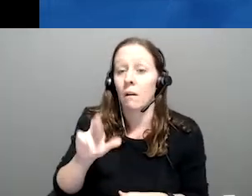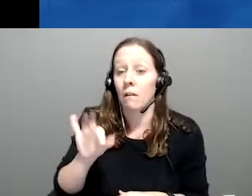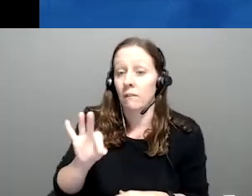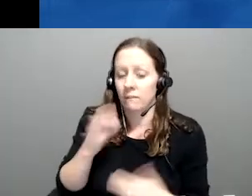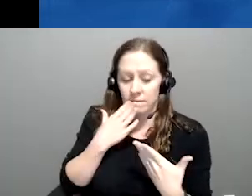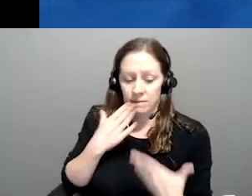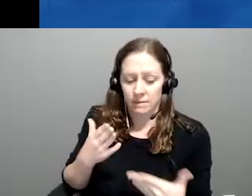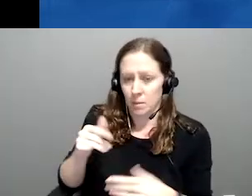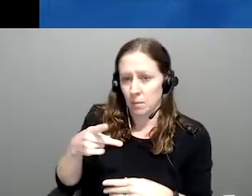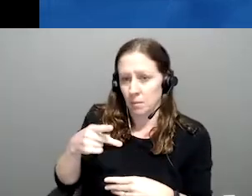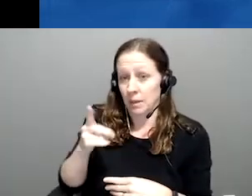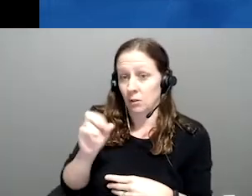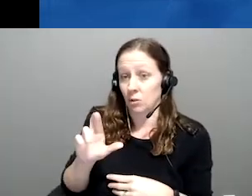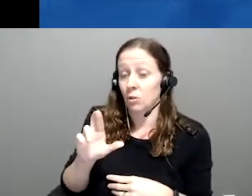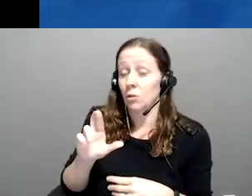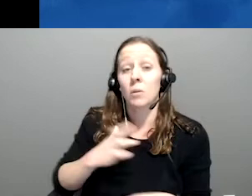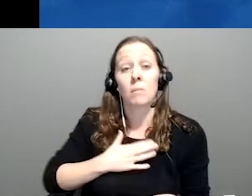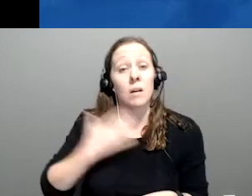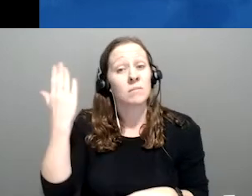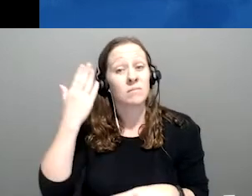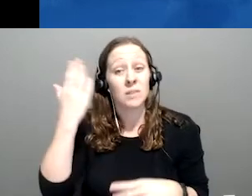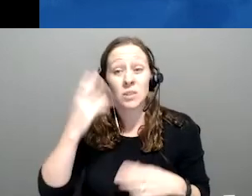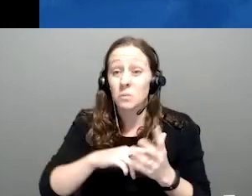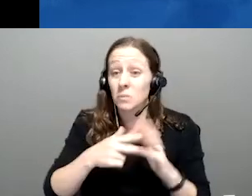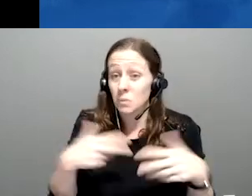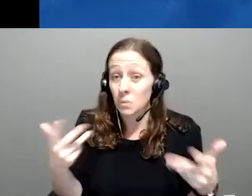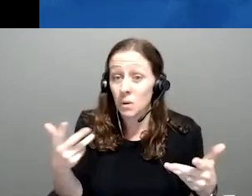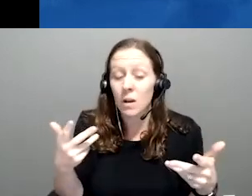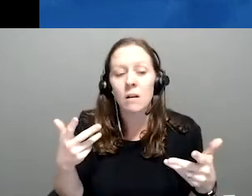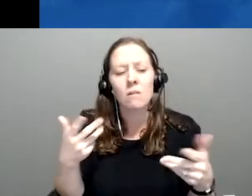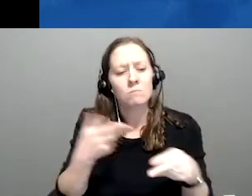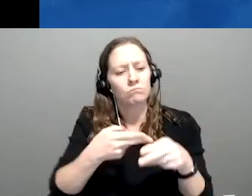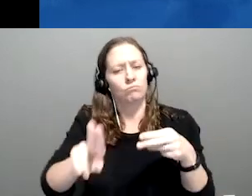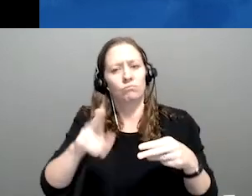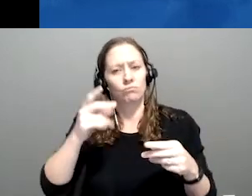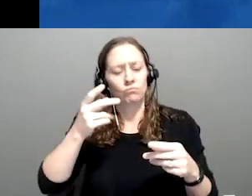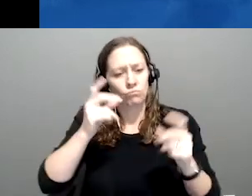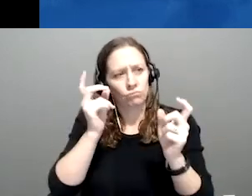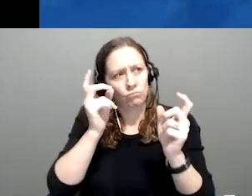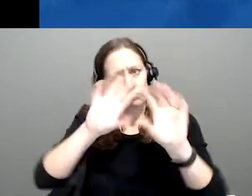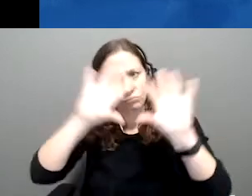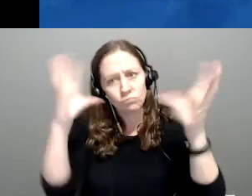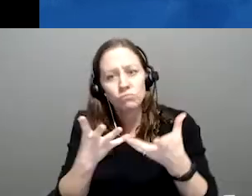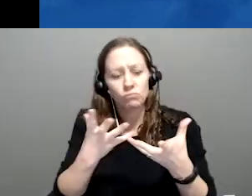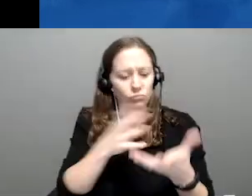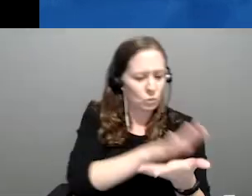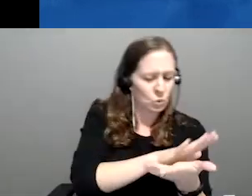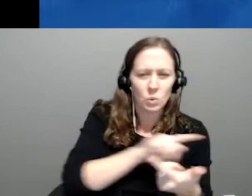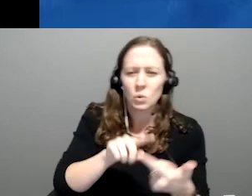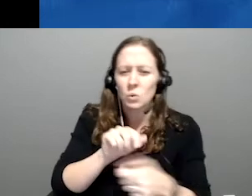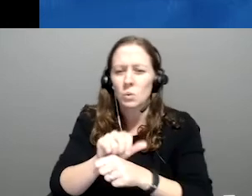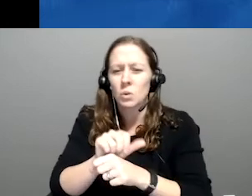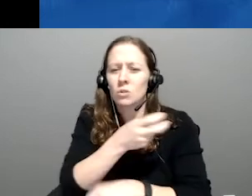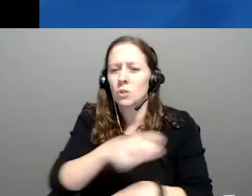As Pinder mentioned, the purpose of my talk is to just provide like a brief understanding of what we currently know about the school to work transition and some of the data